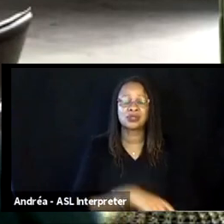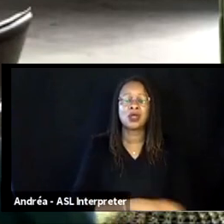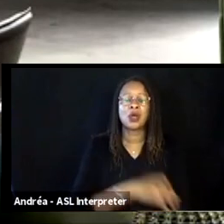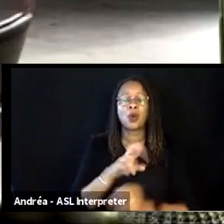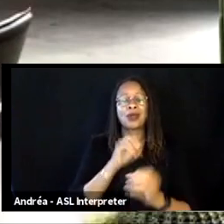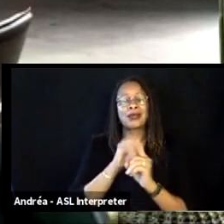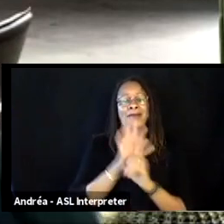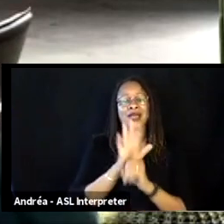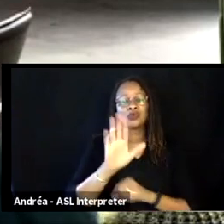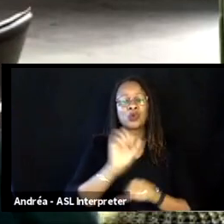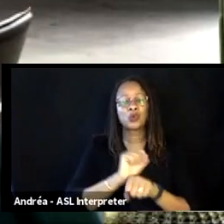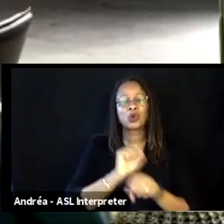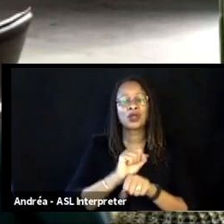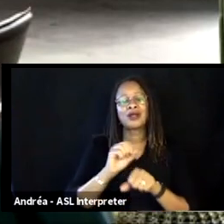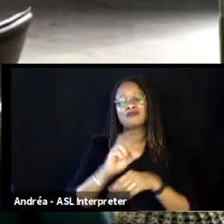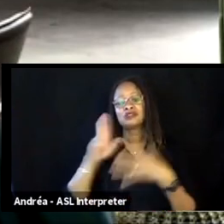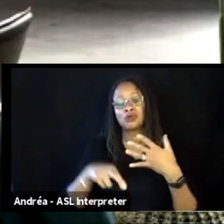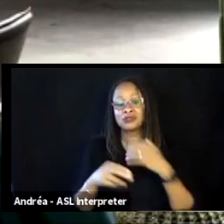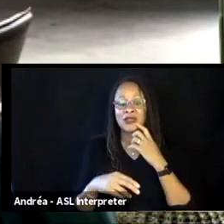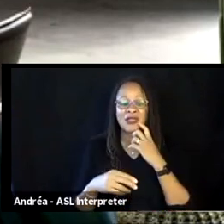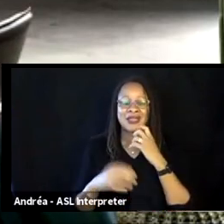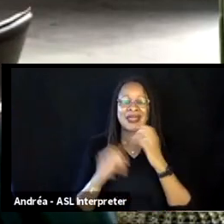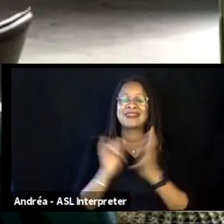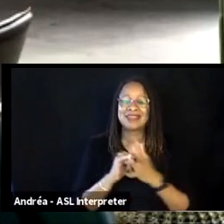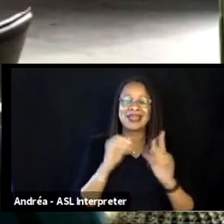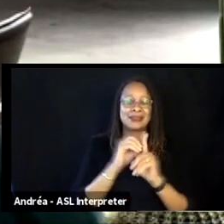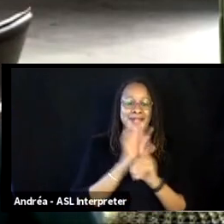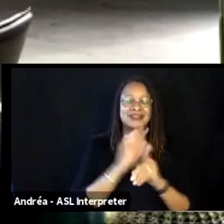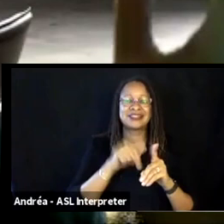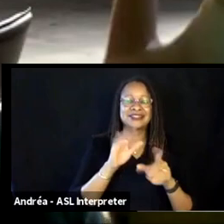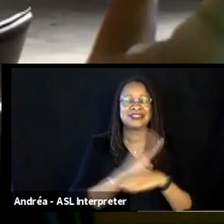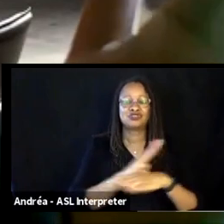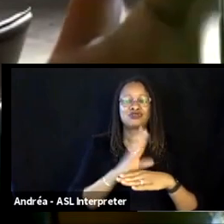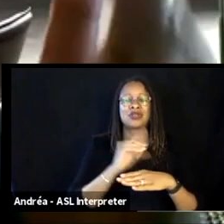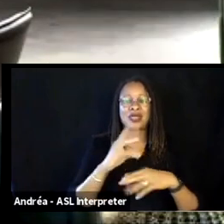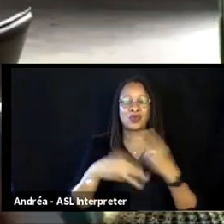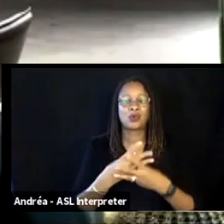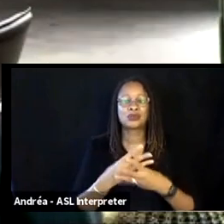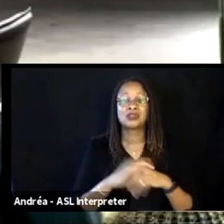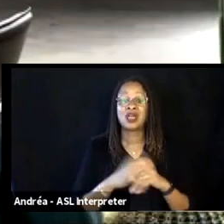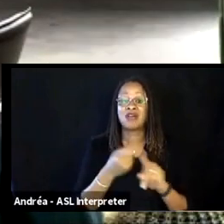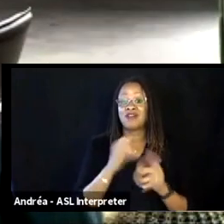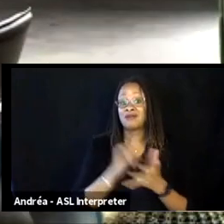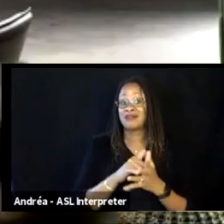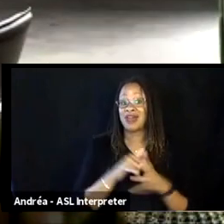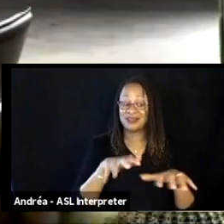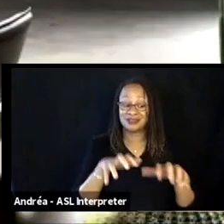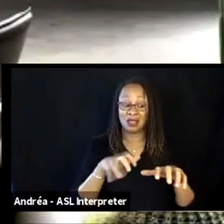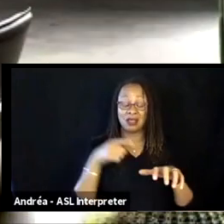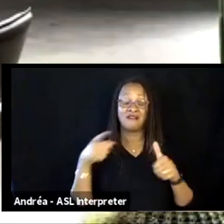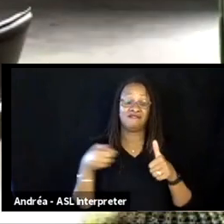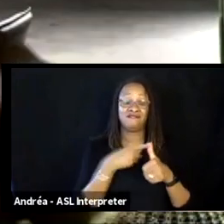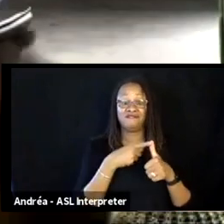impact your work output that impacts this industry in the world. And from that solid first